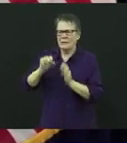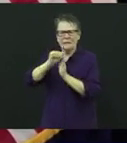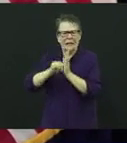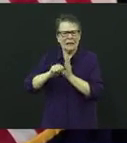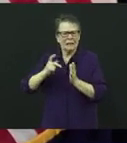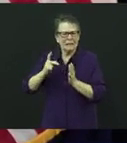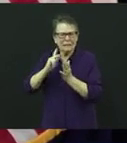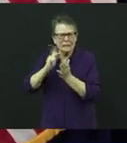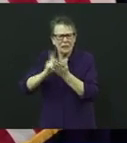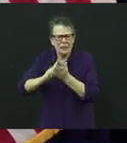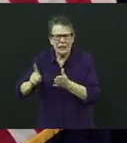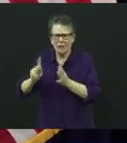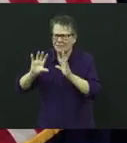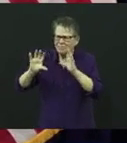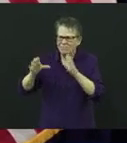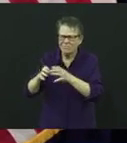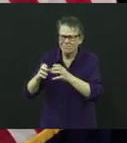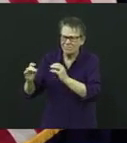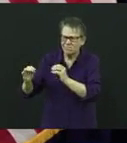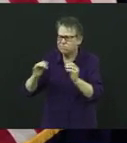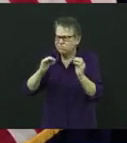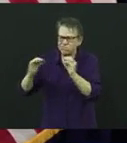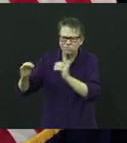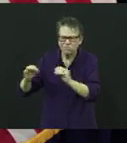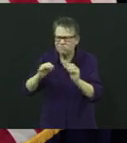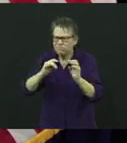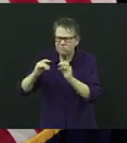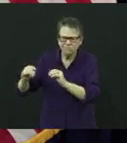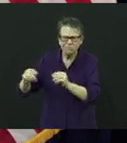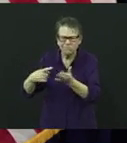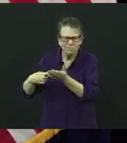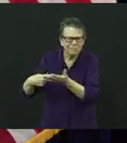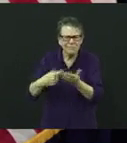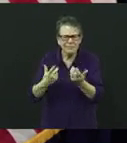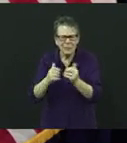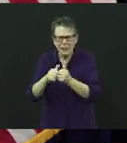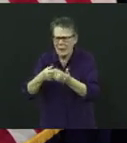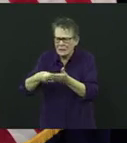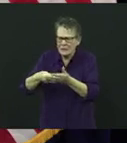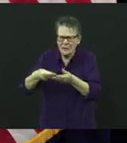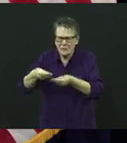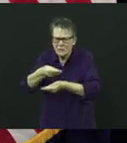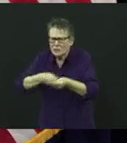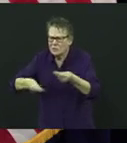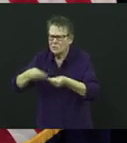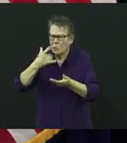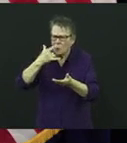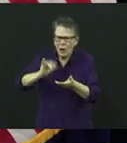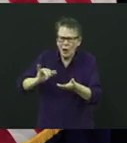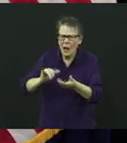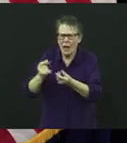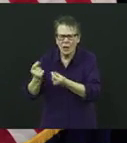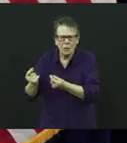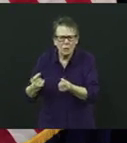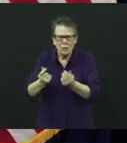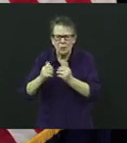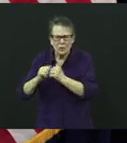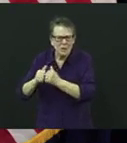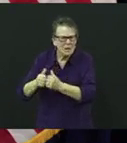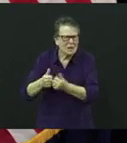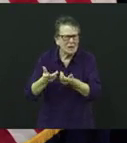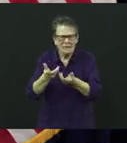of discussing how we see the budget process unfolding. I've got no news for you right now. It so depends on